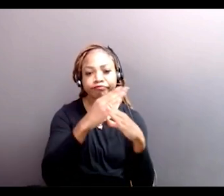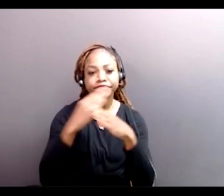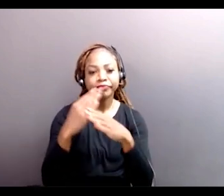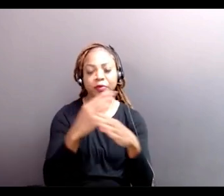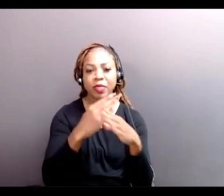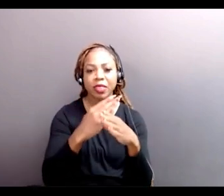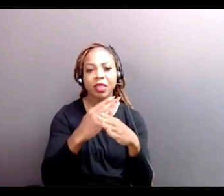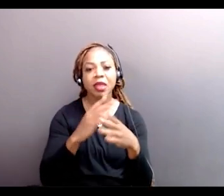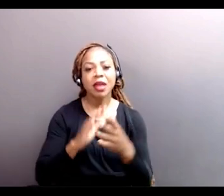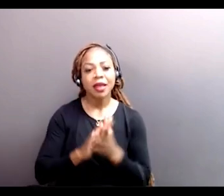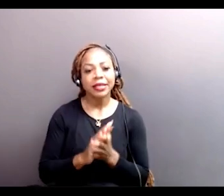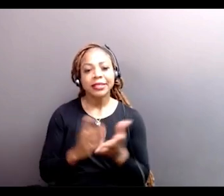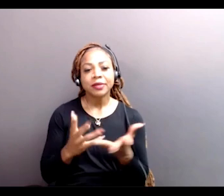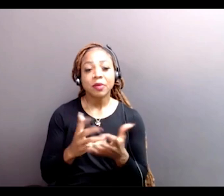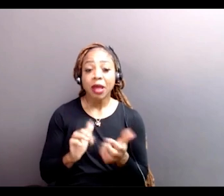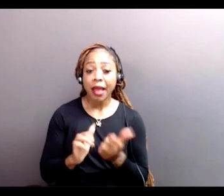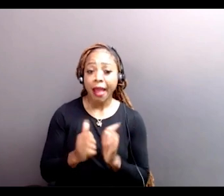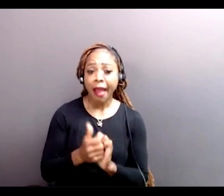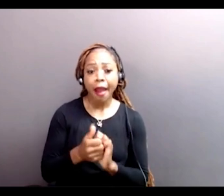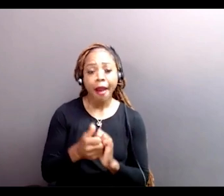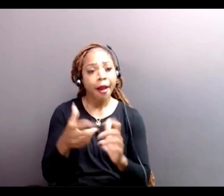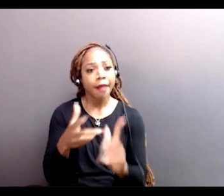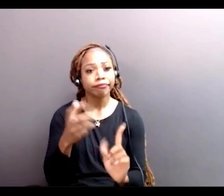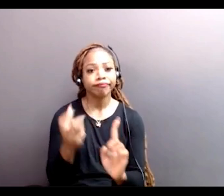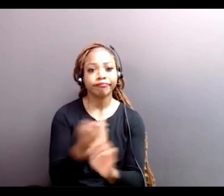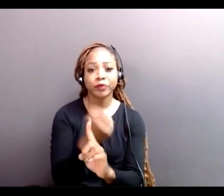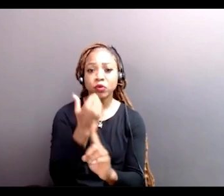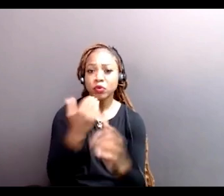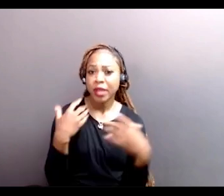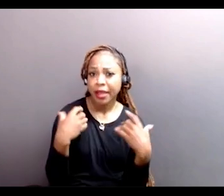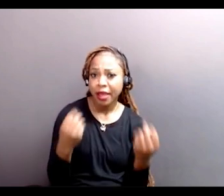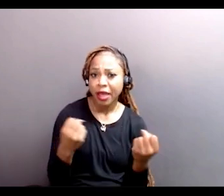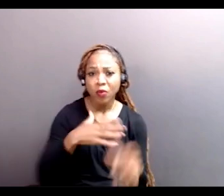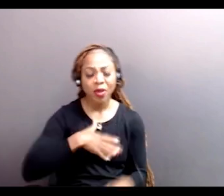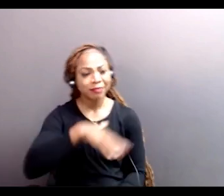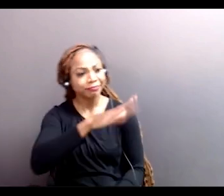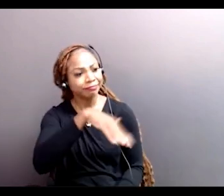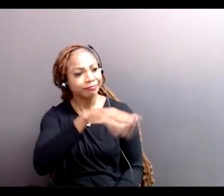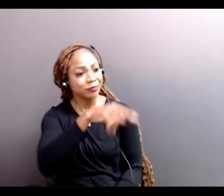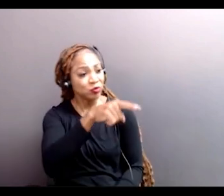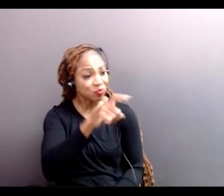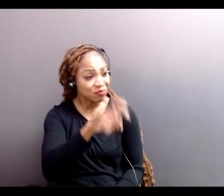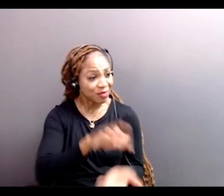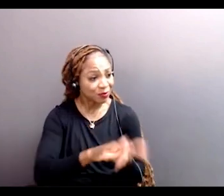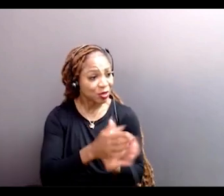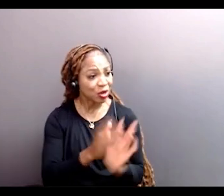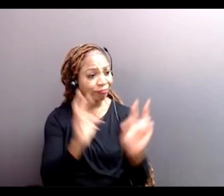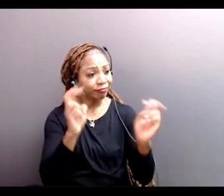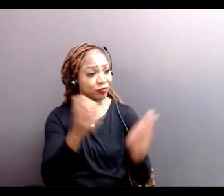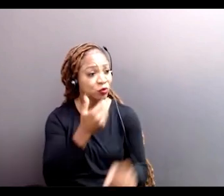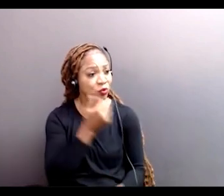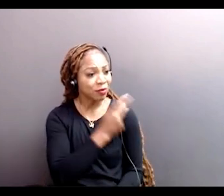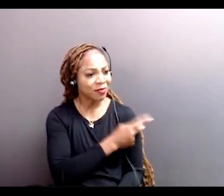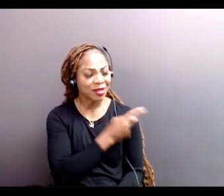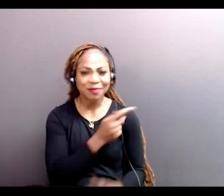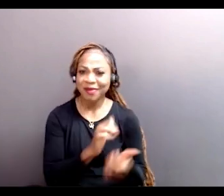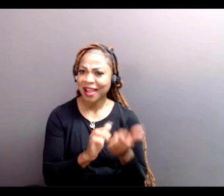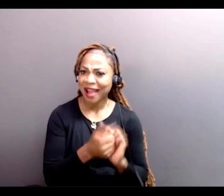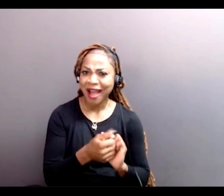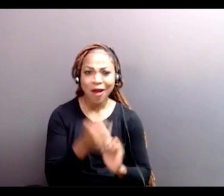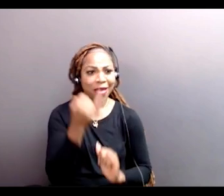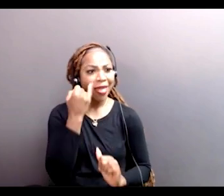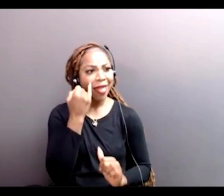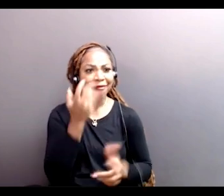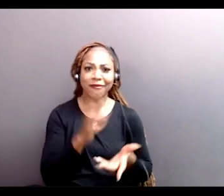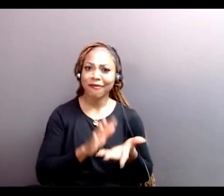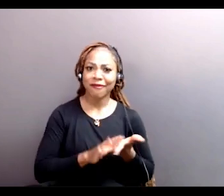right? We want to get to good health. So often they'll look at this patient and say, you have to be a good patient. But how do you be a good patient when you're dealing with